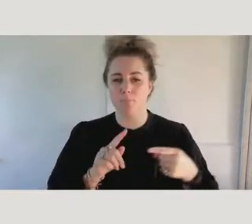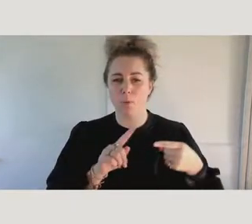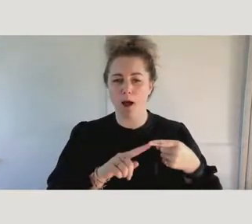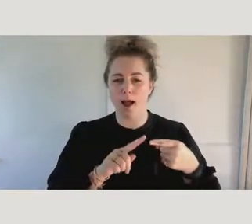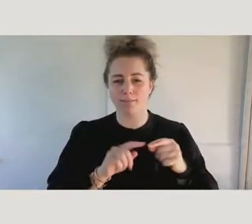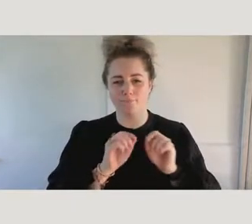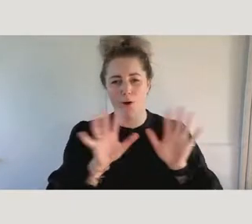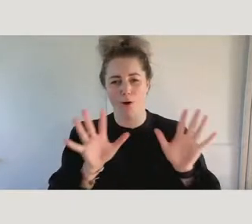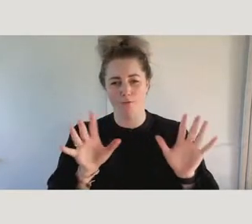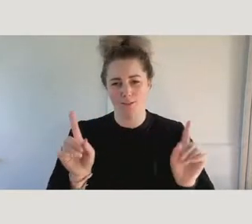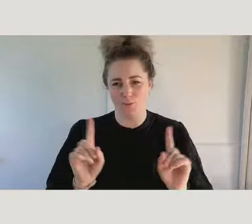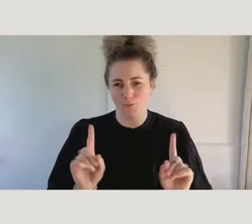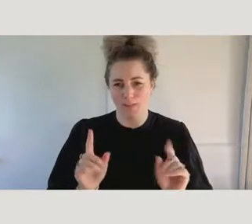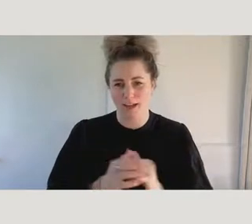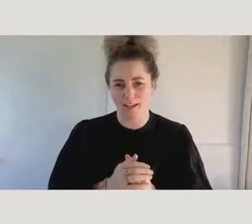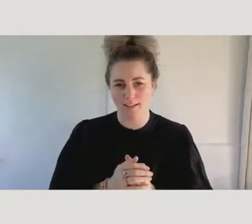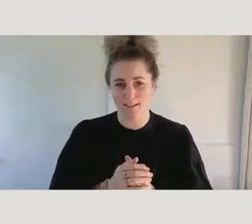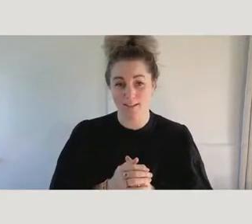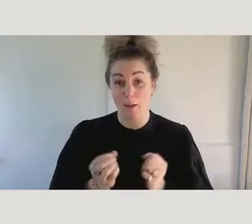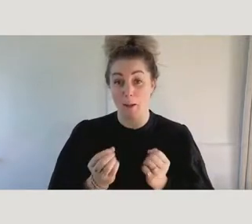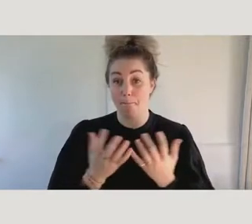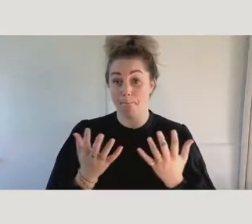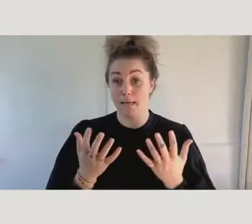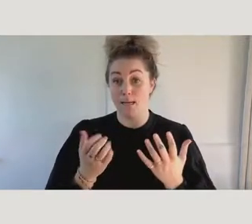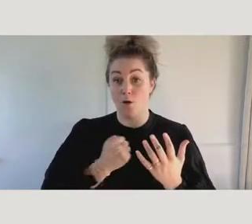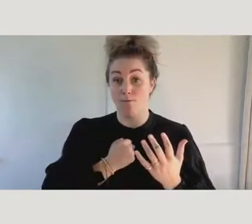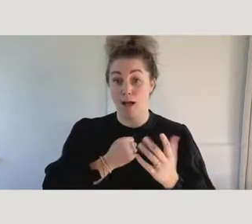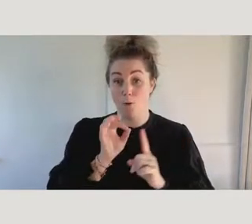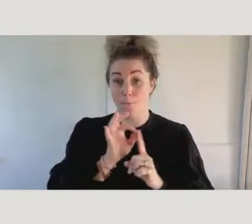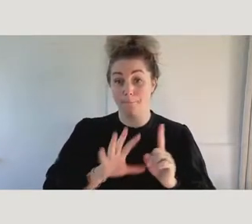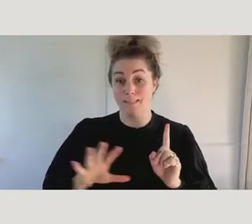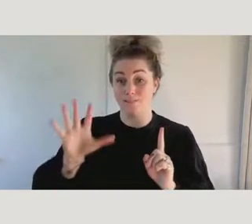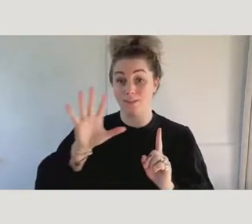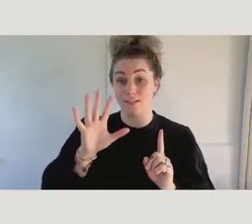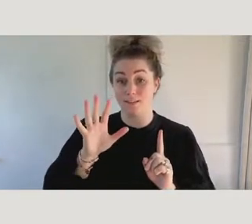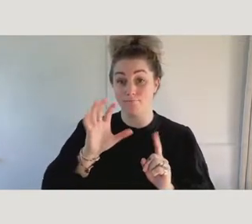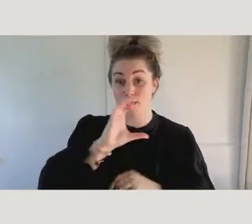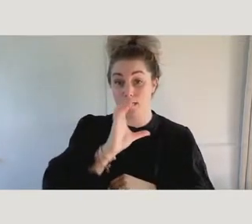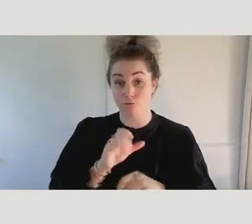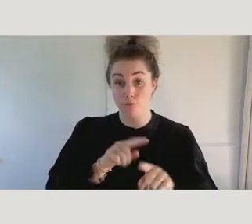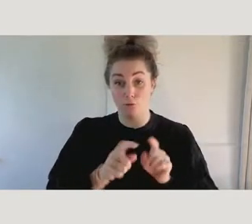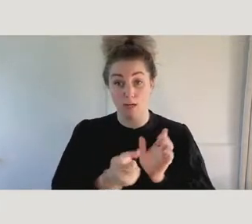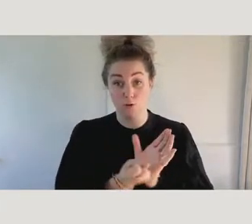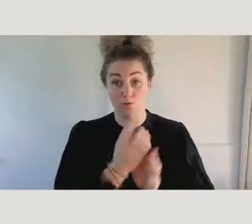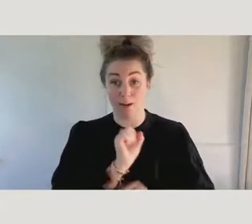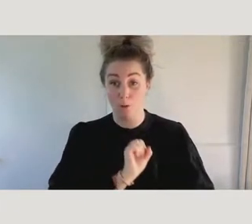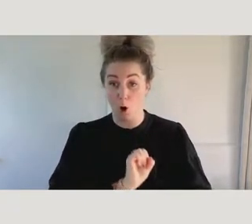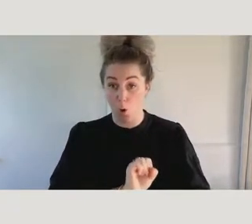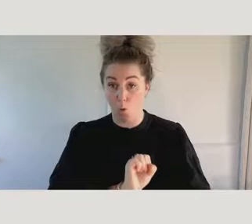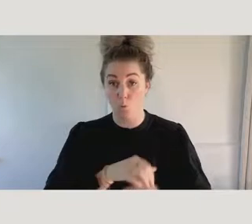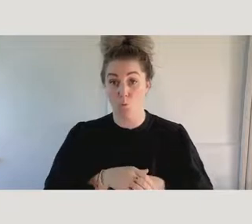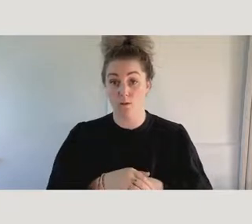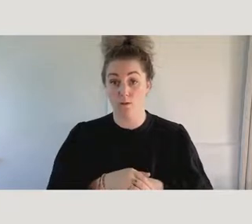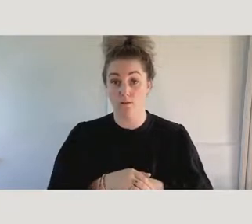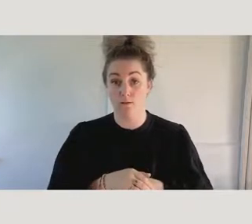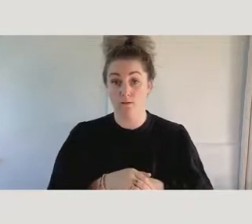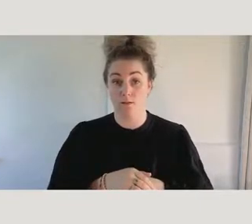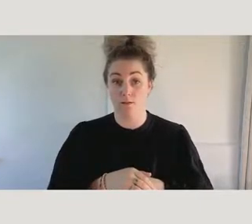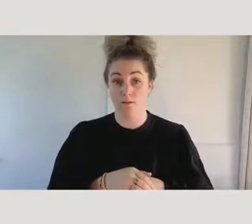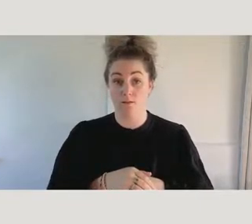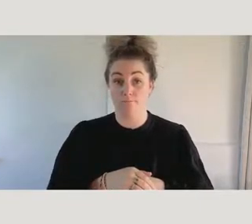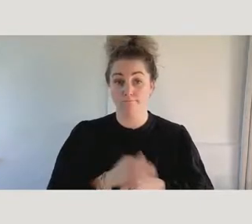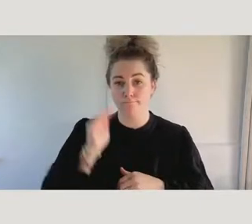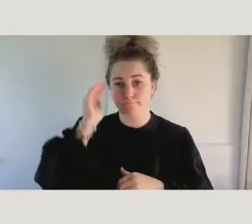today many of our Pacific countries are trying to develop their own disciplines